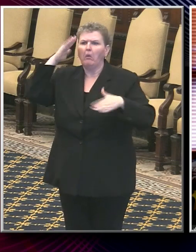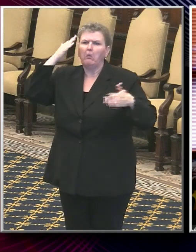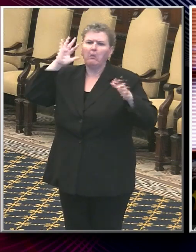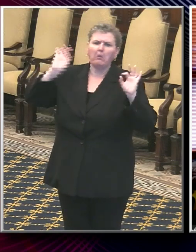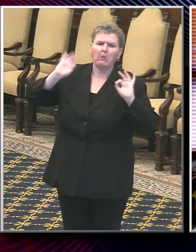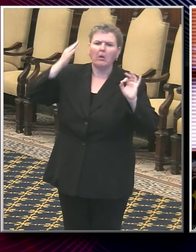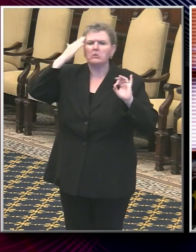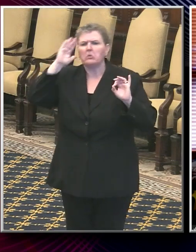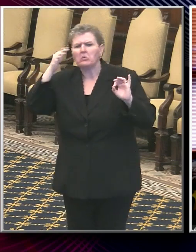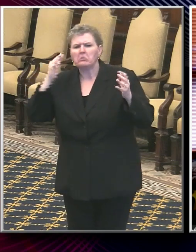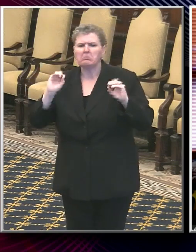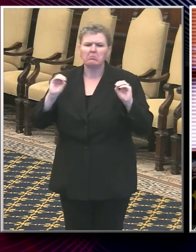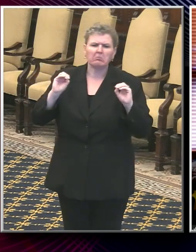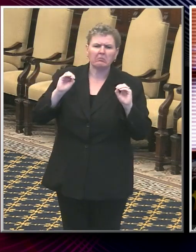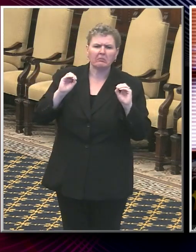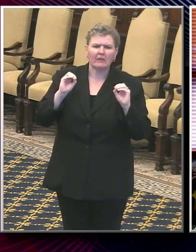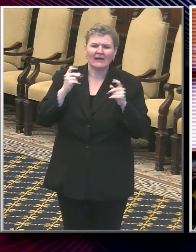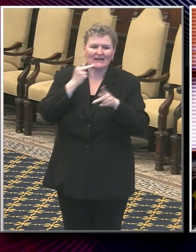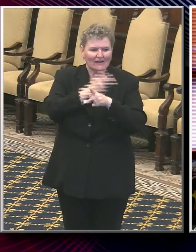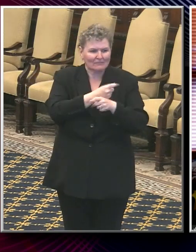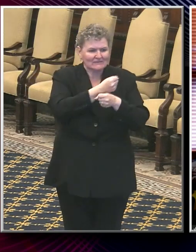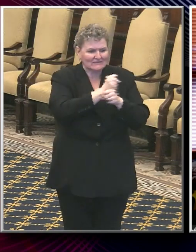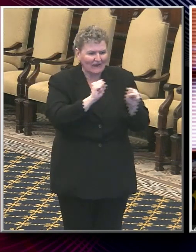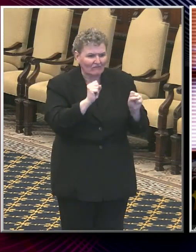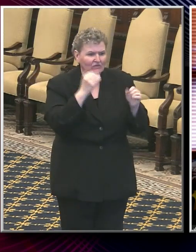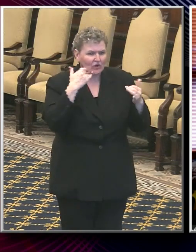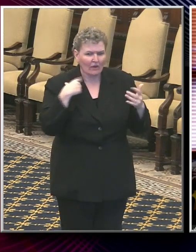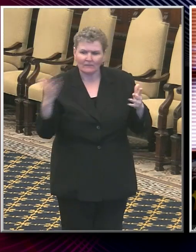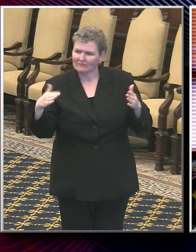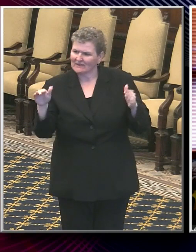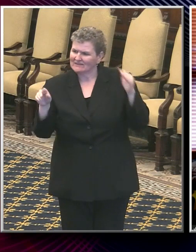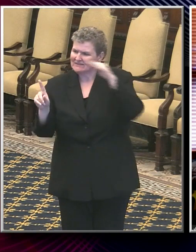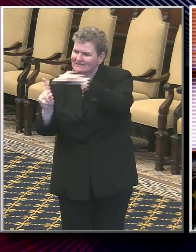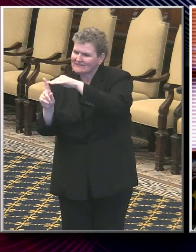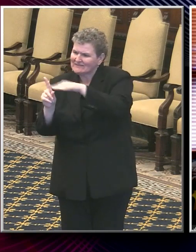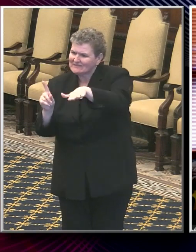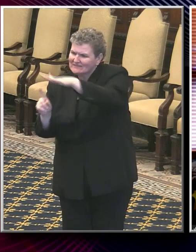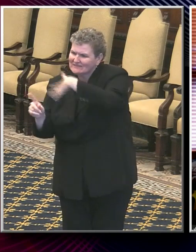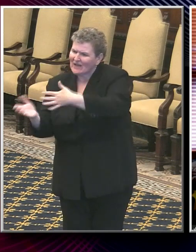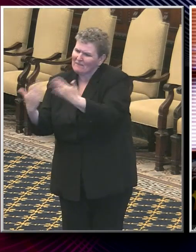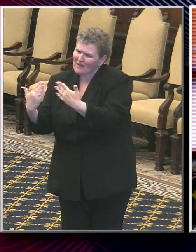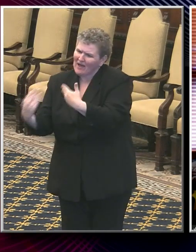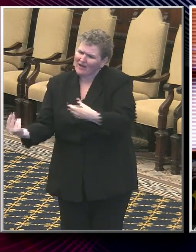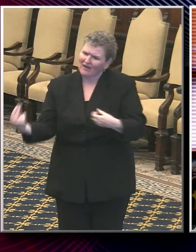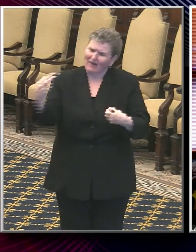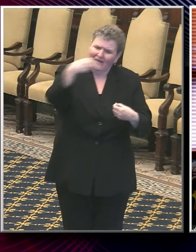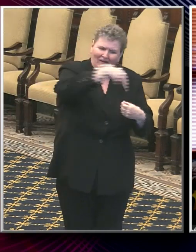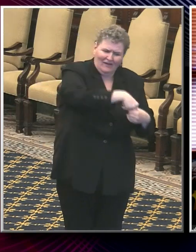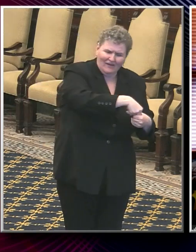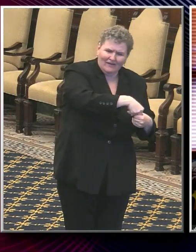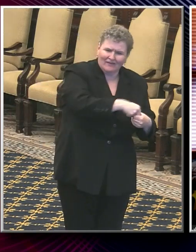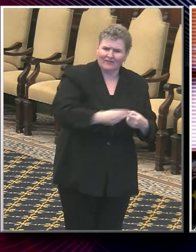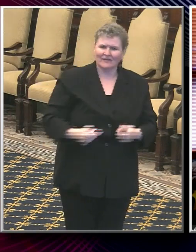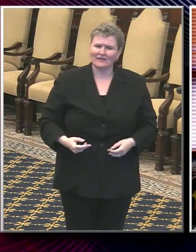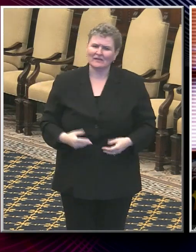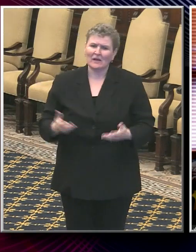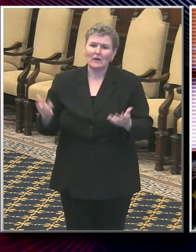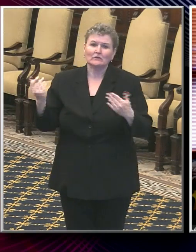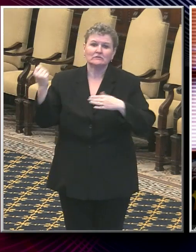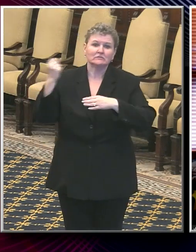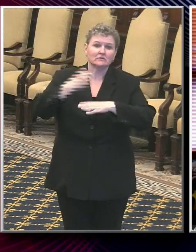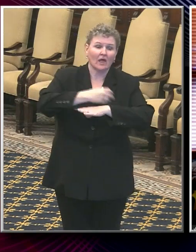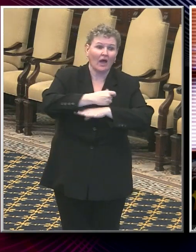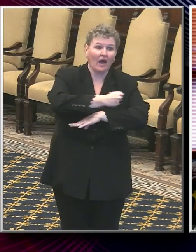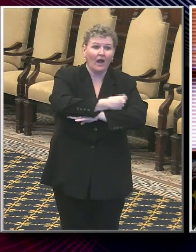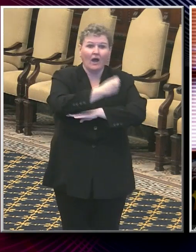their families and friends safe. And we need you to get with the program. If we are to emerge from this shutdown as quickly as possible,